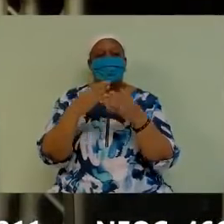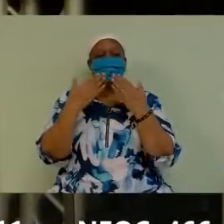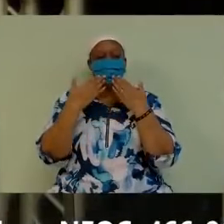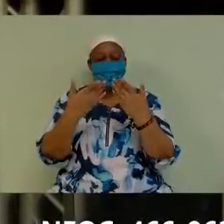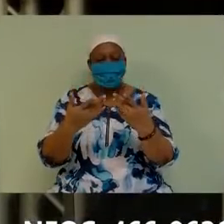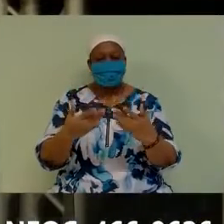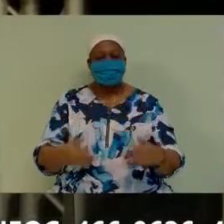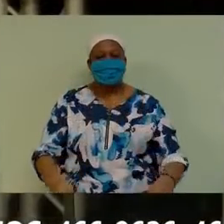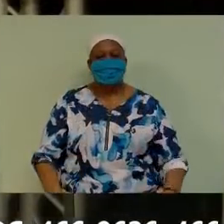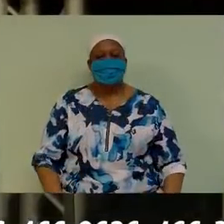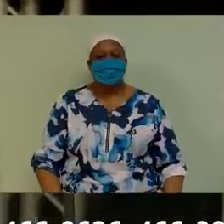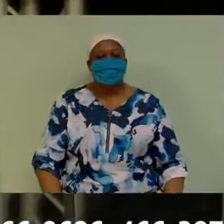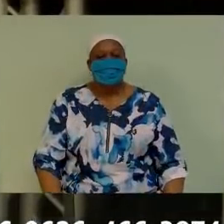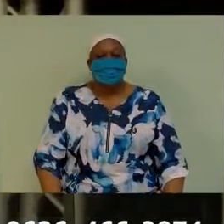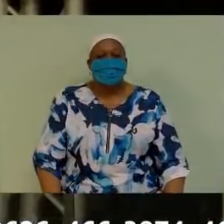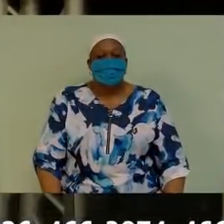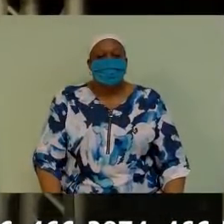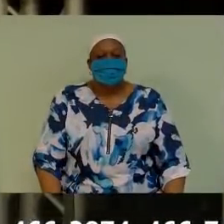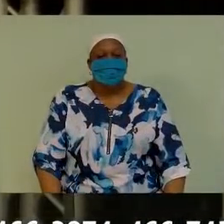Roy Williams.